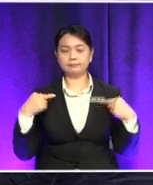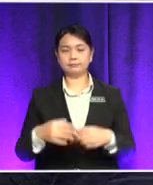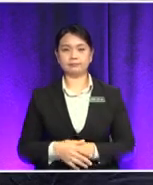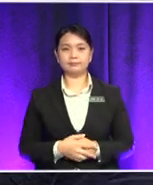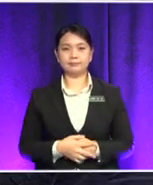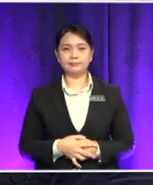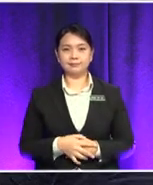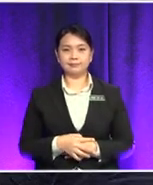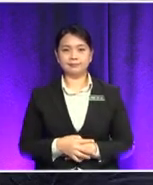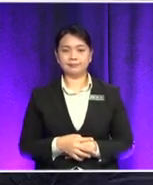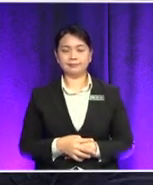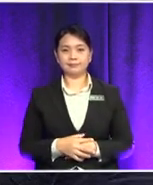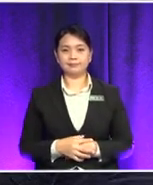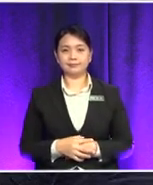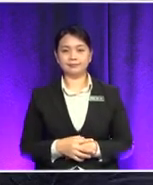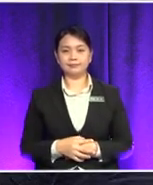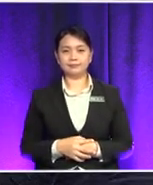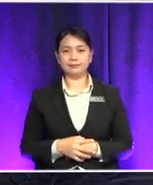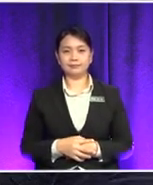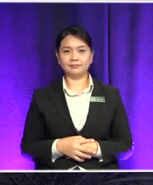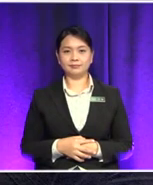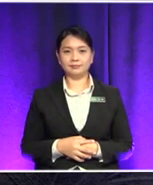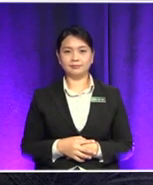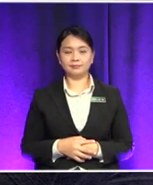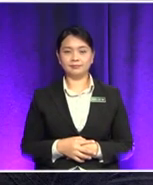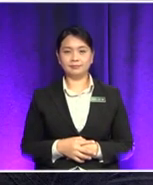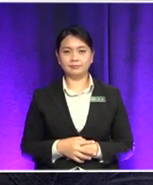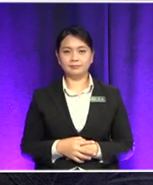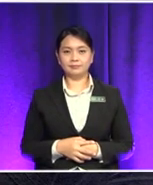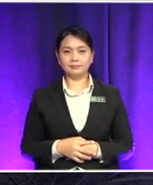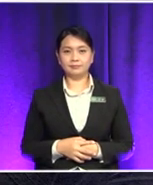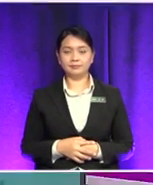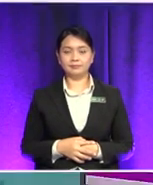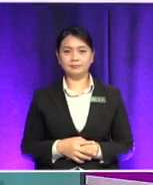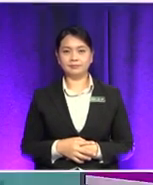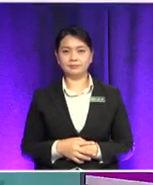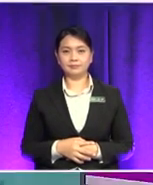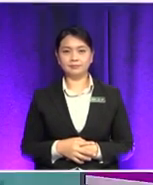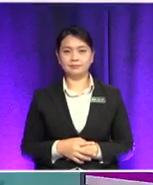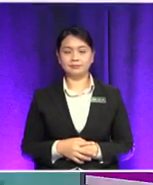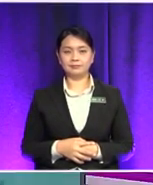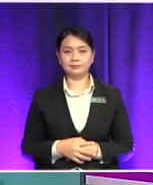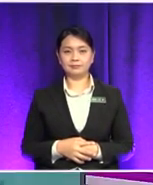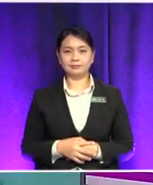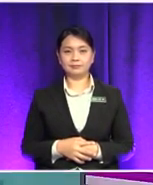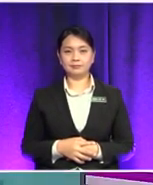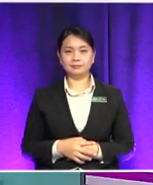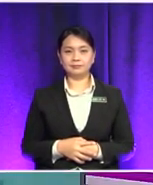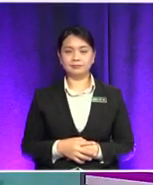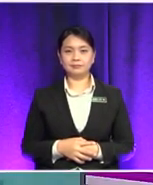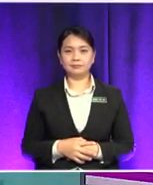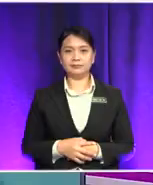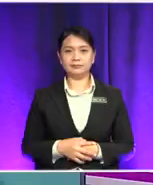of something. Yeah. Yes. So, let us continue with the next one. Teacher